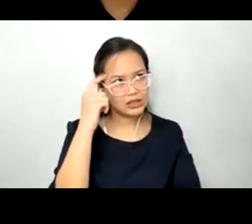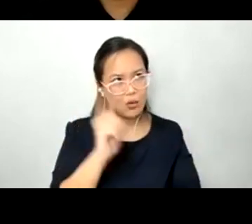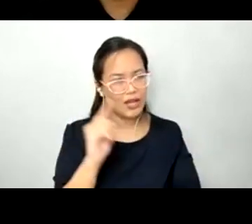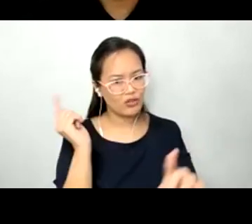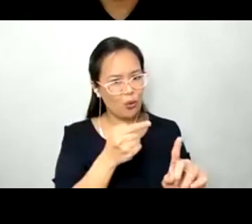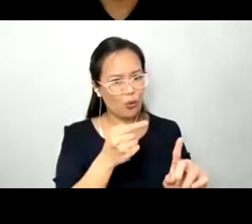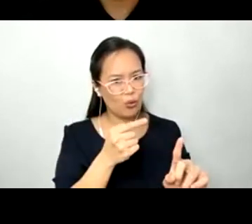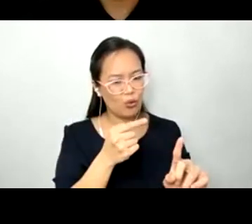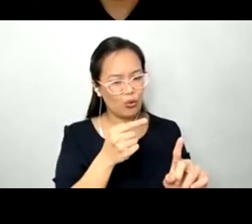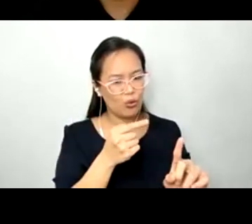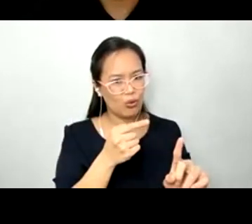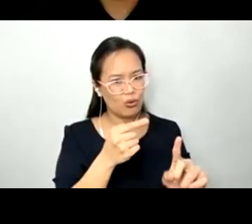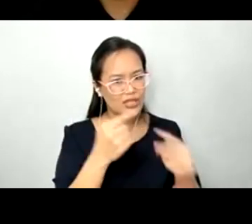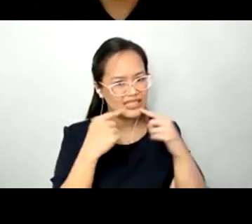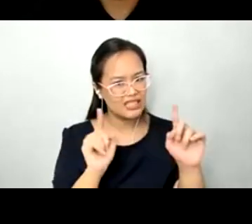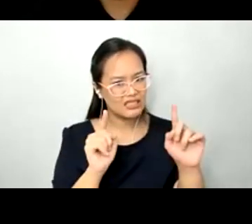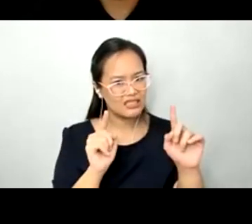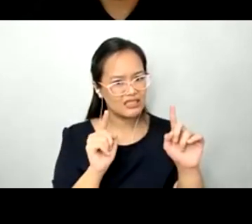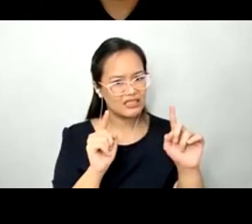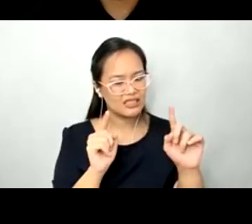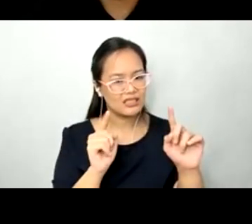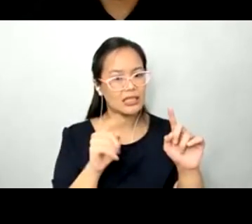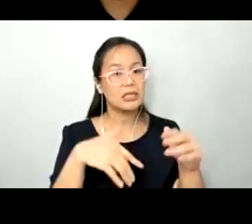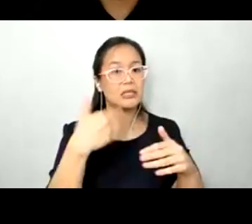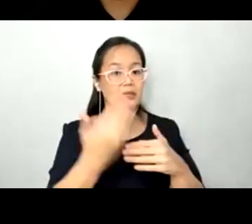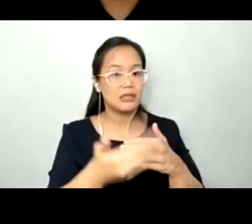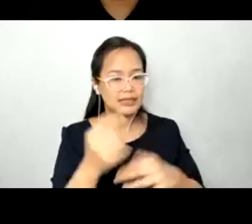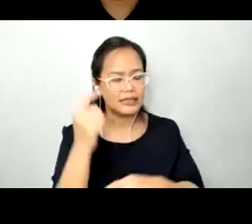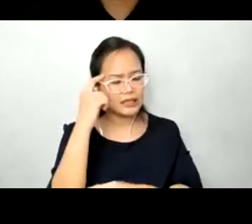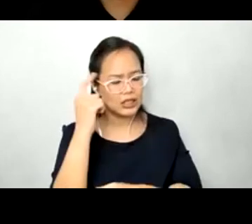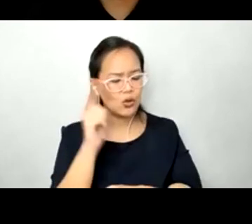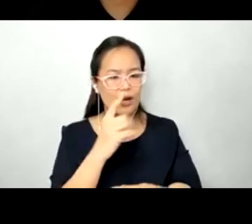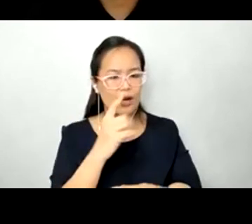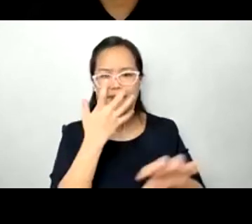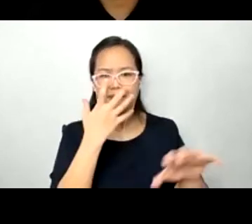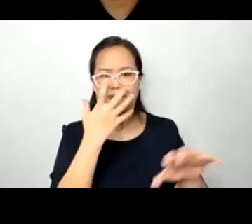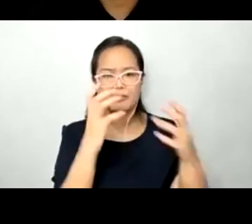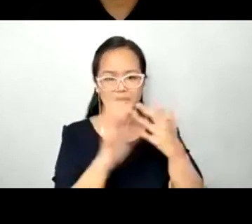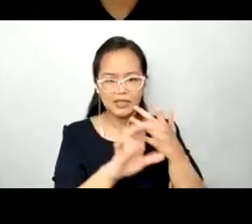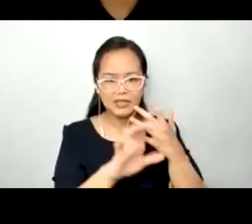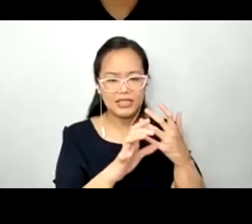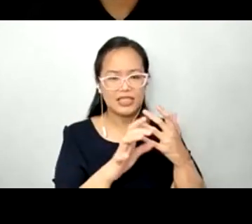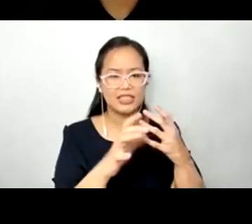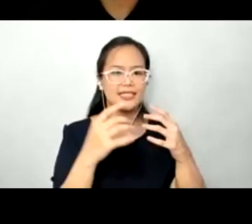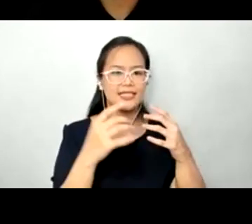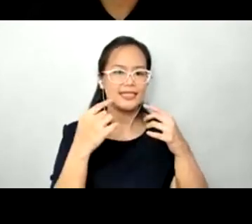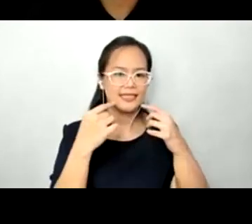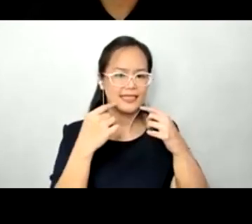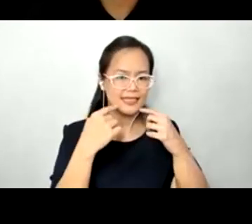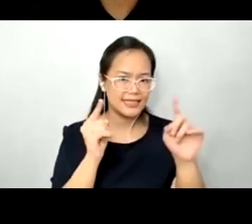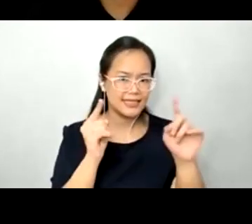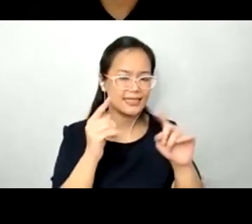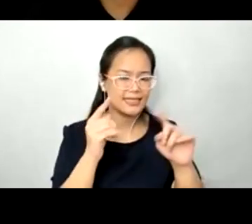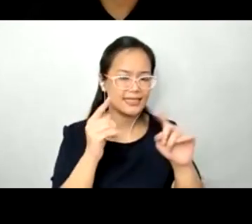make those decisions, make those empathic, sensitive decisions that will lead you towards that picture of success. But you